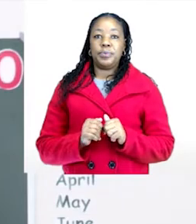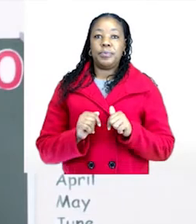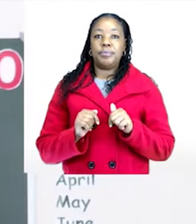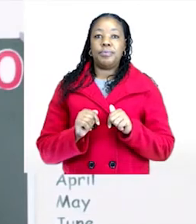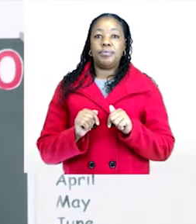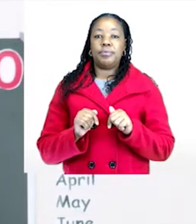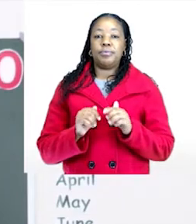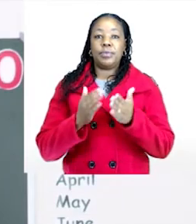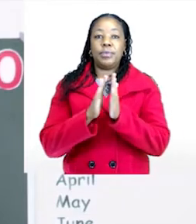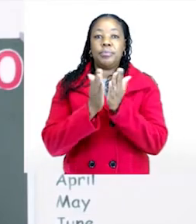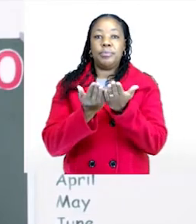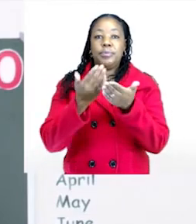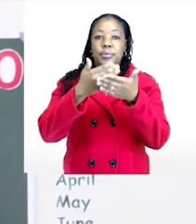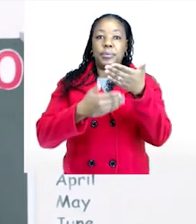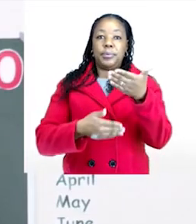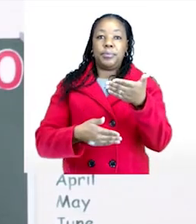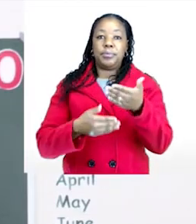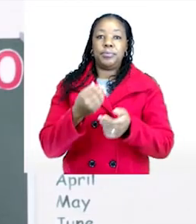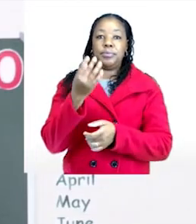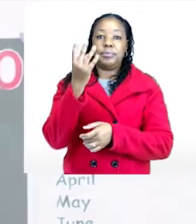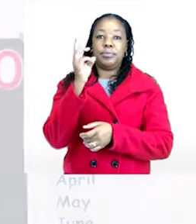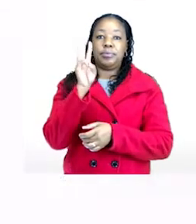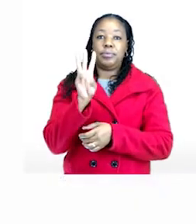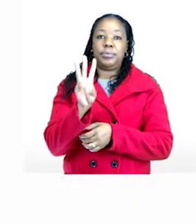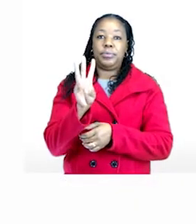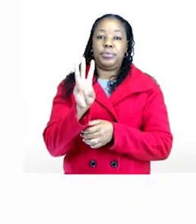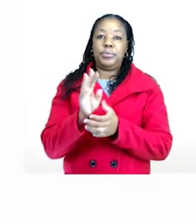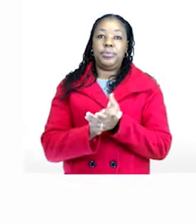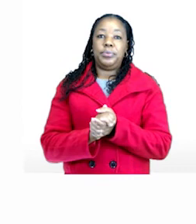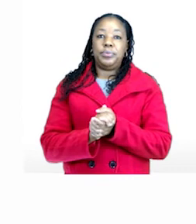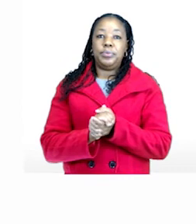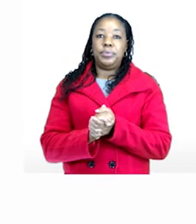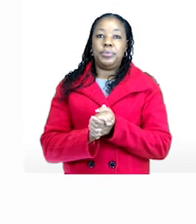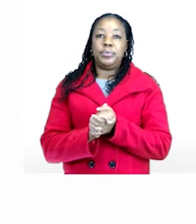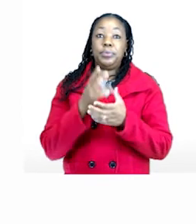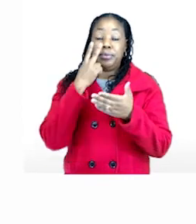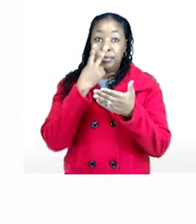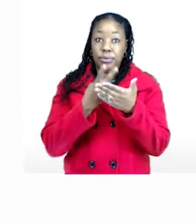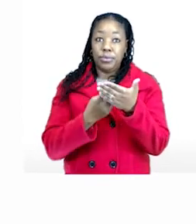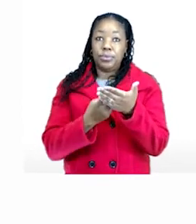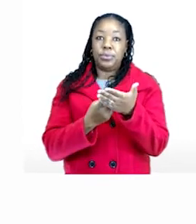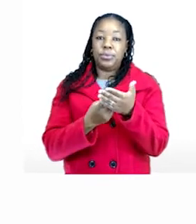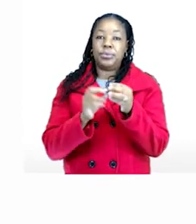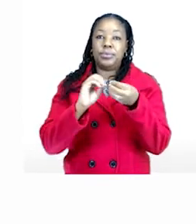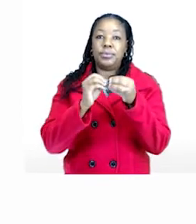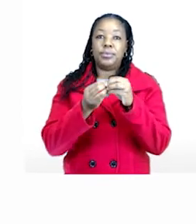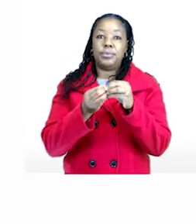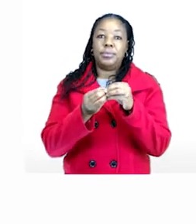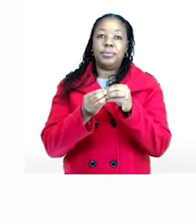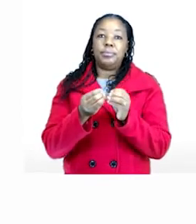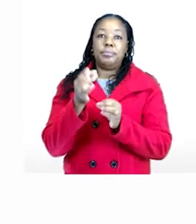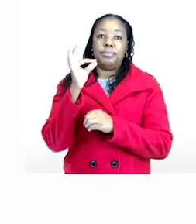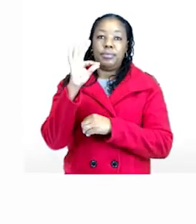Let's turn to page 3 of our booklet. And if you look at the booklet on page